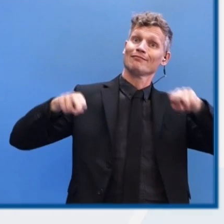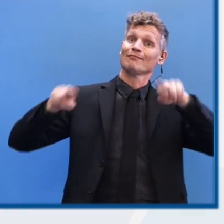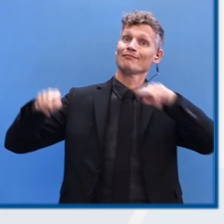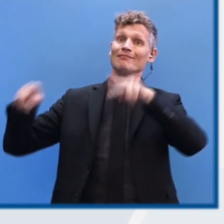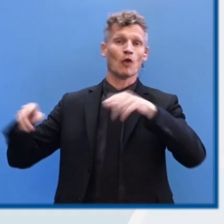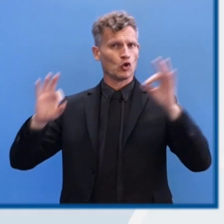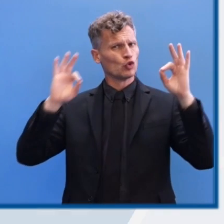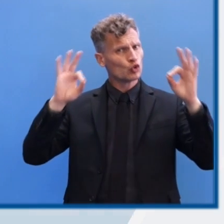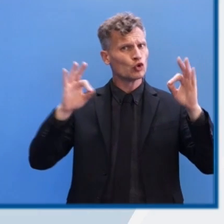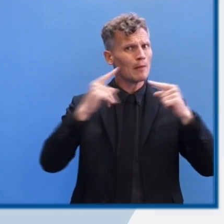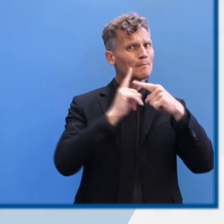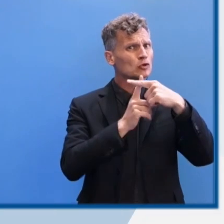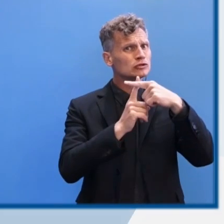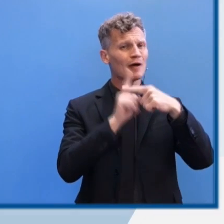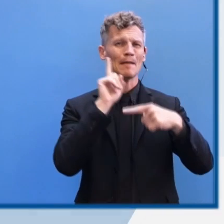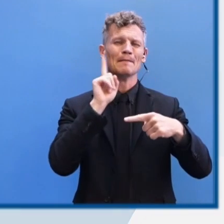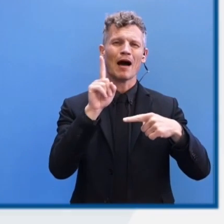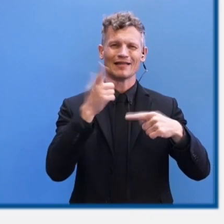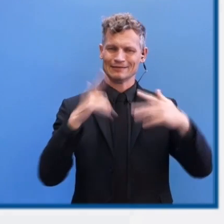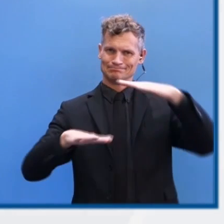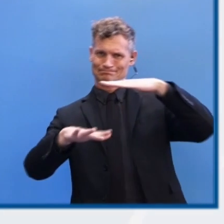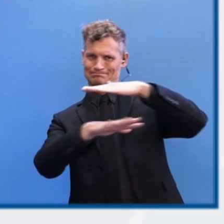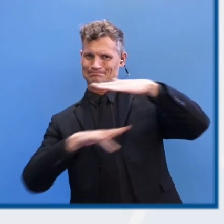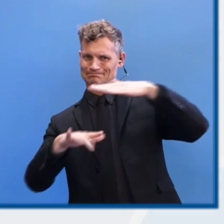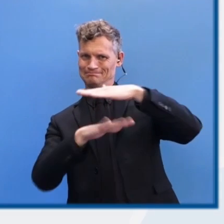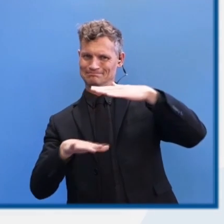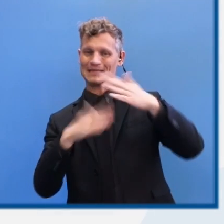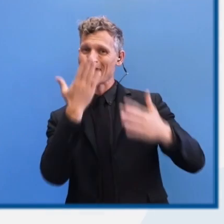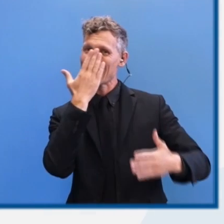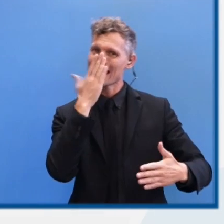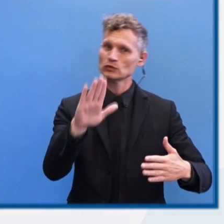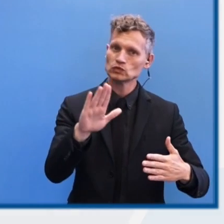and willingness of the parties to cooperate is decisive.